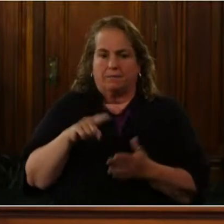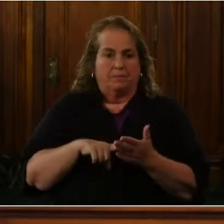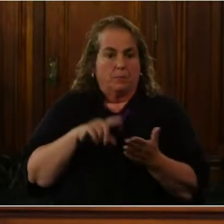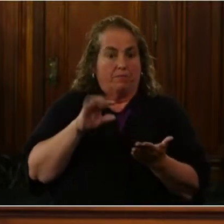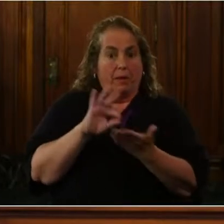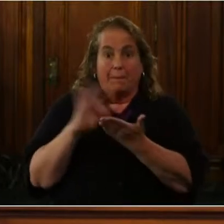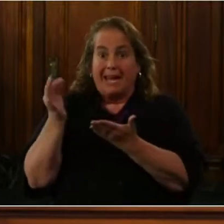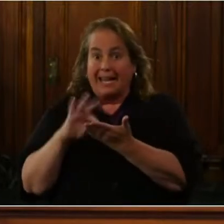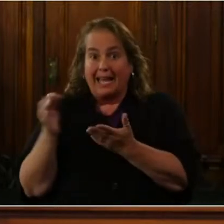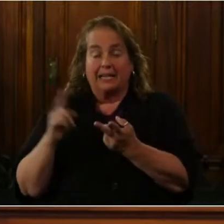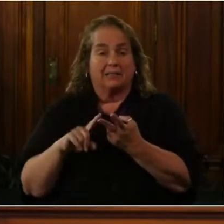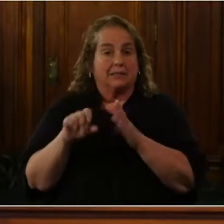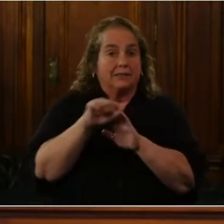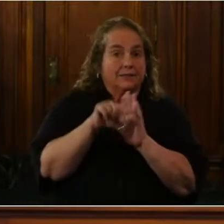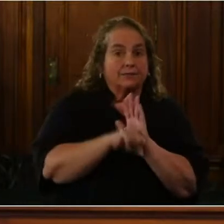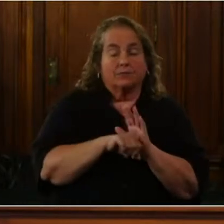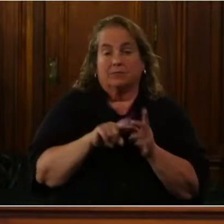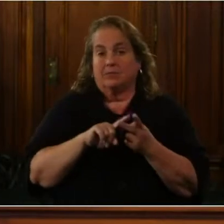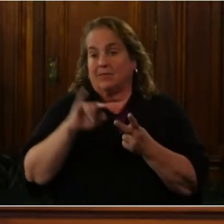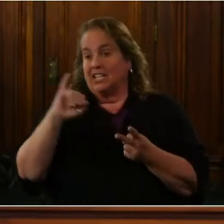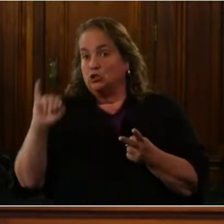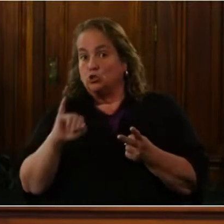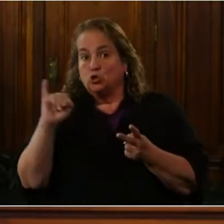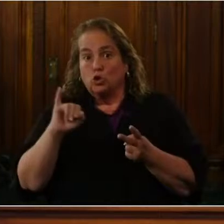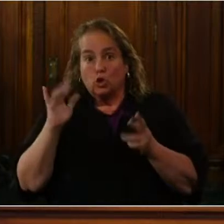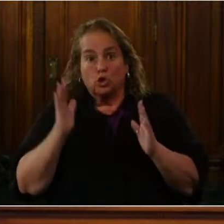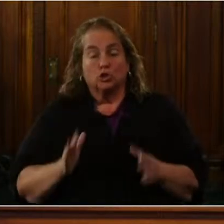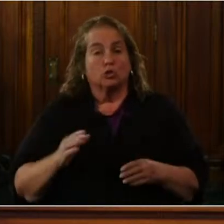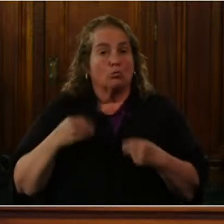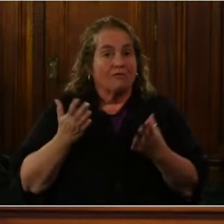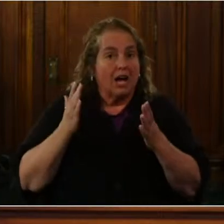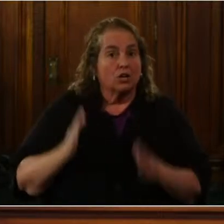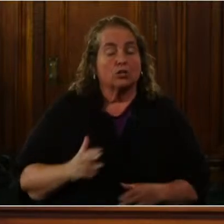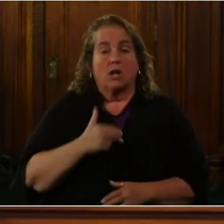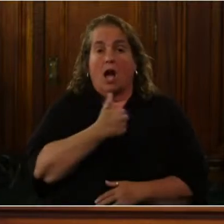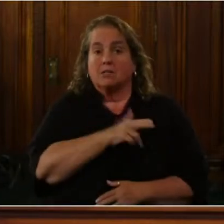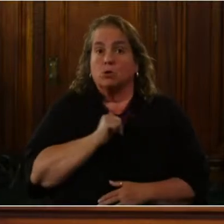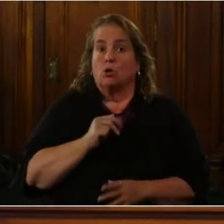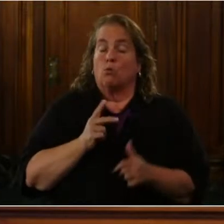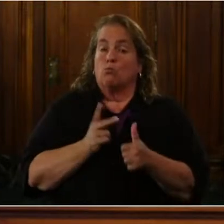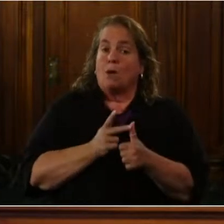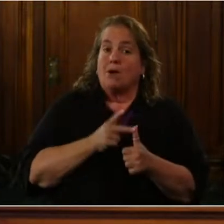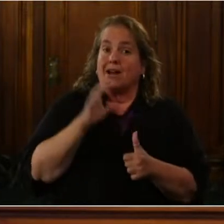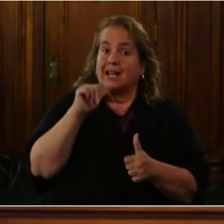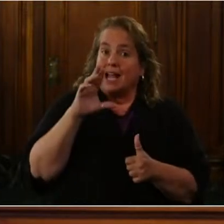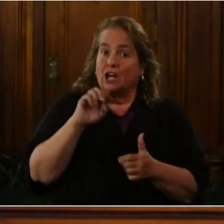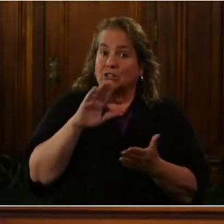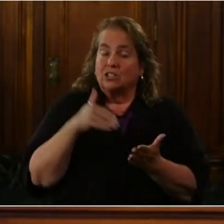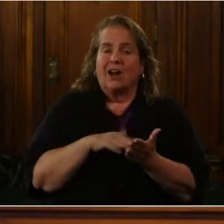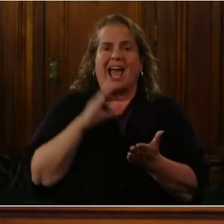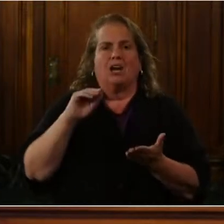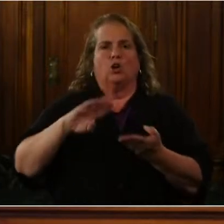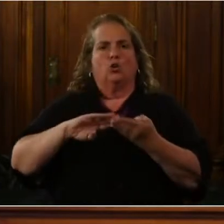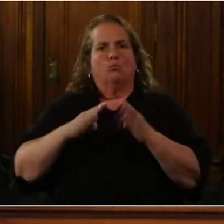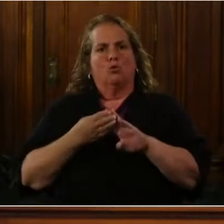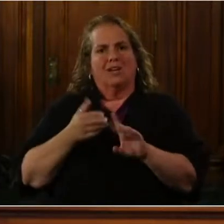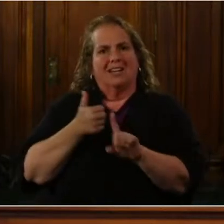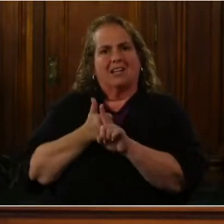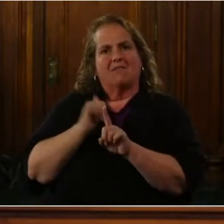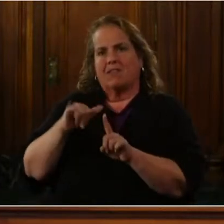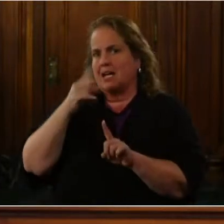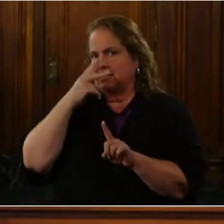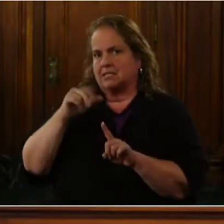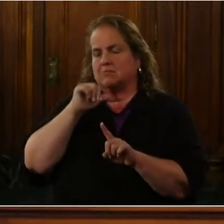insurers, with the providers, which are our hospitals, our primary care centers, and with the community that is seeing the